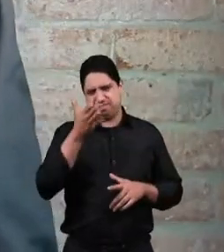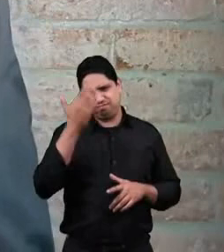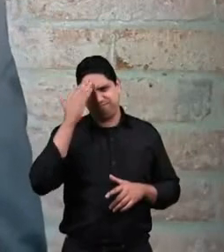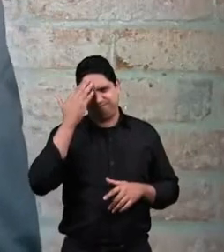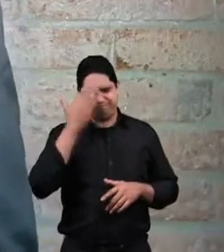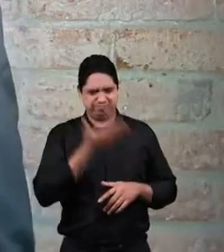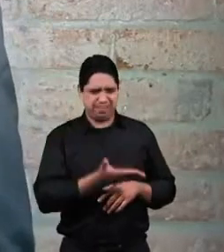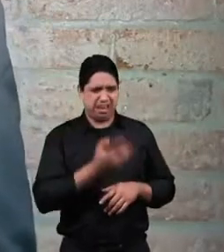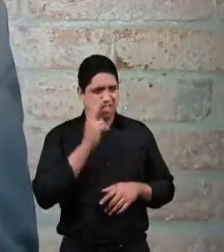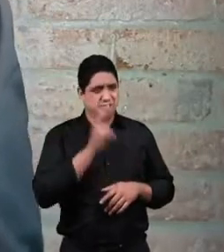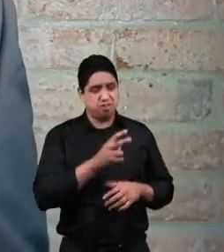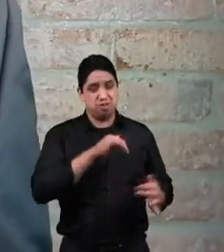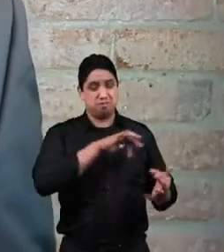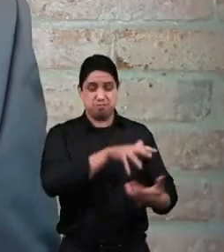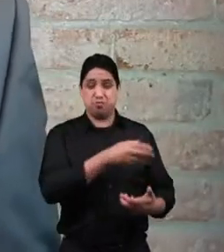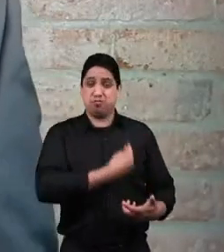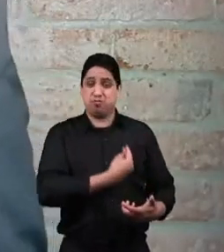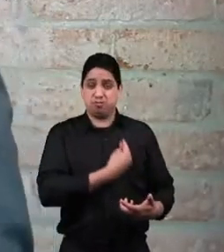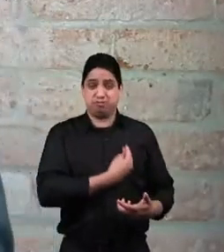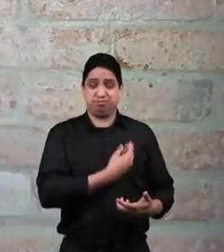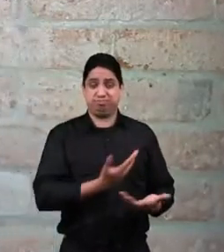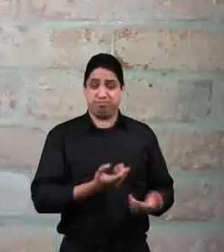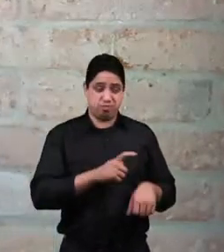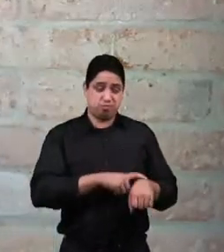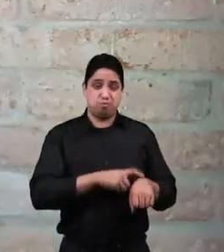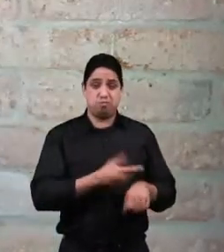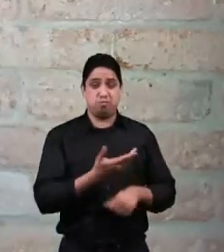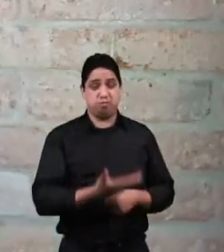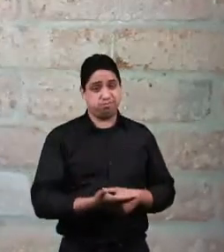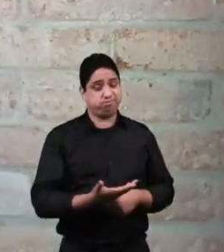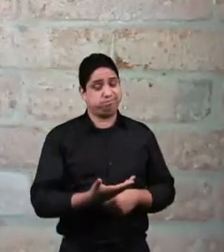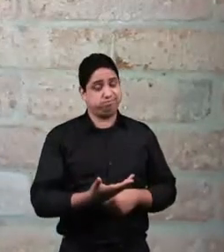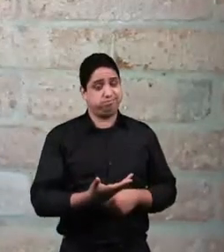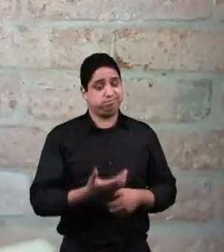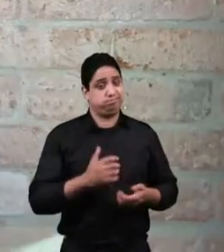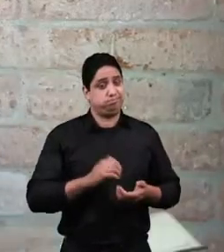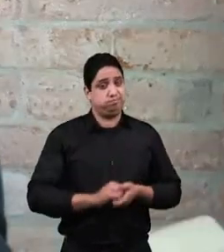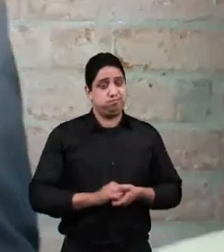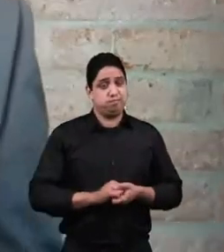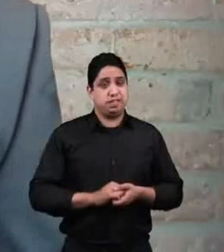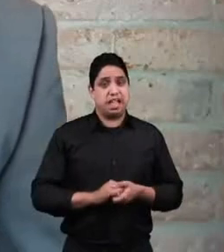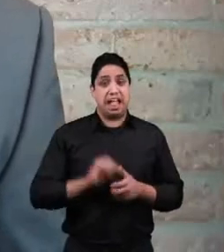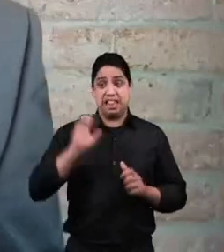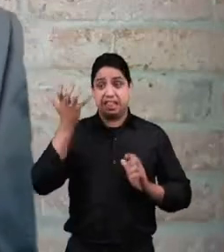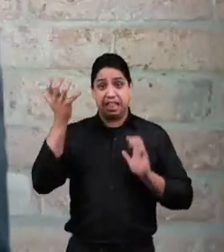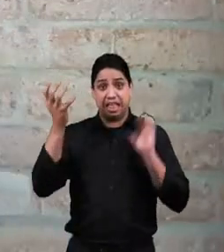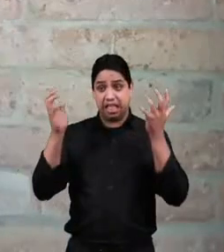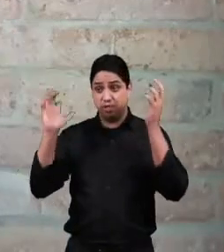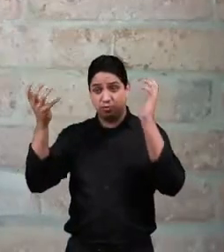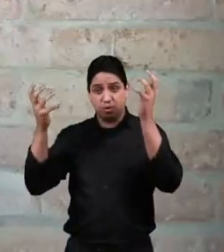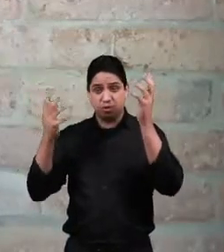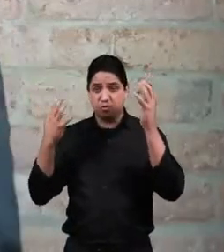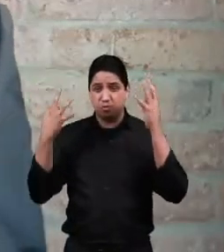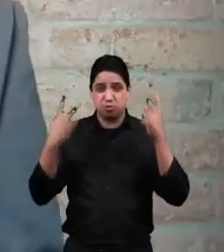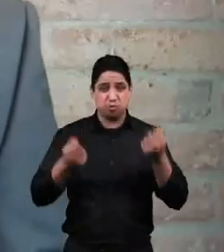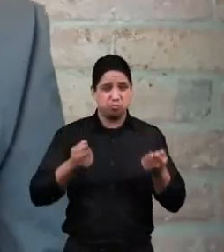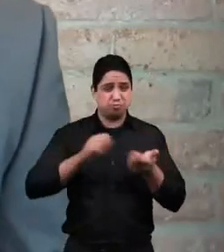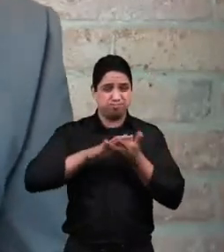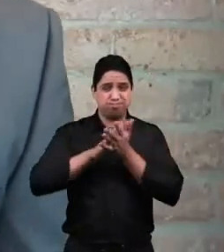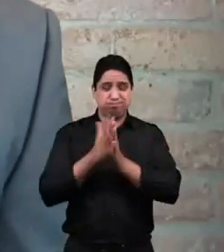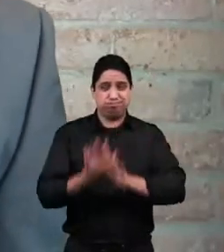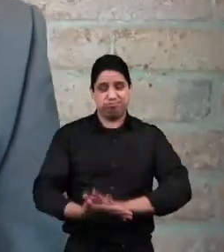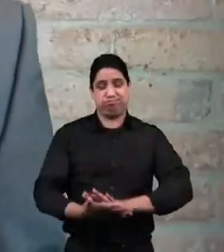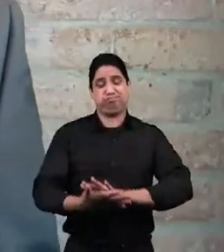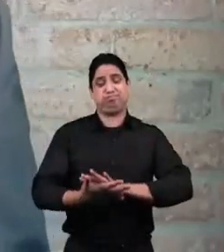And it's easy to see what we pass through. The world that lives in crisis. Nature